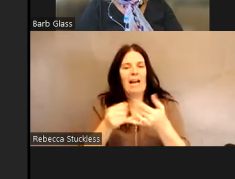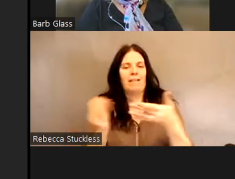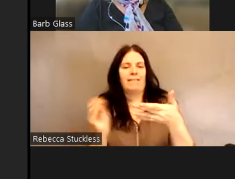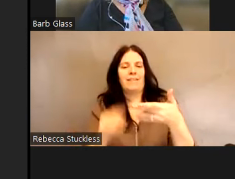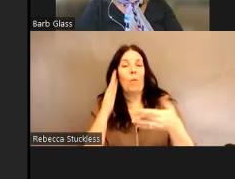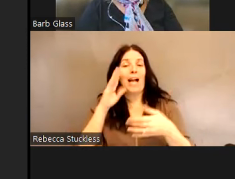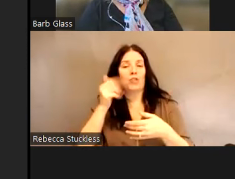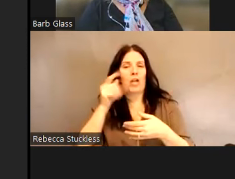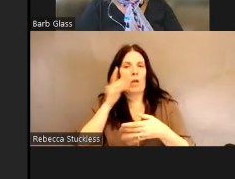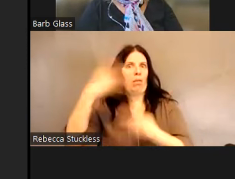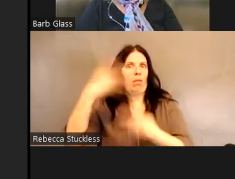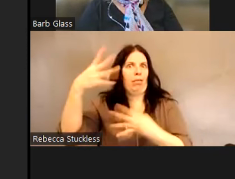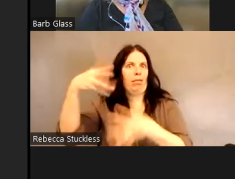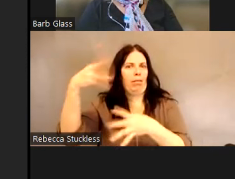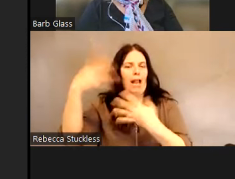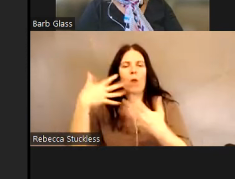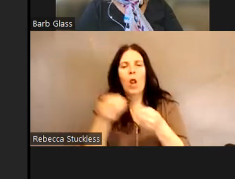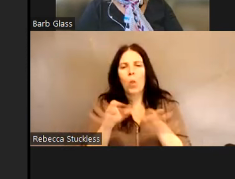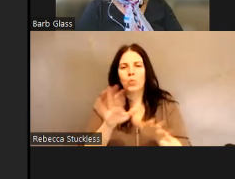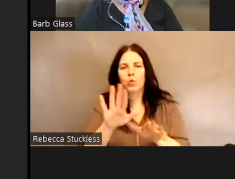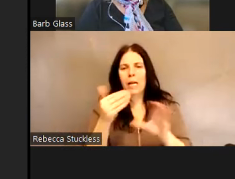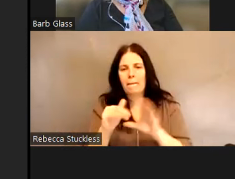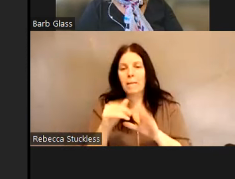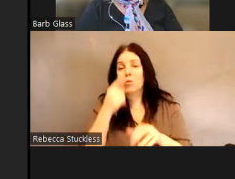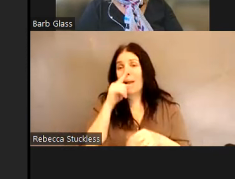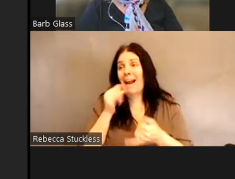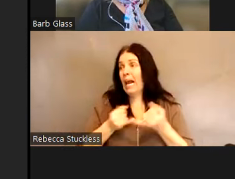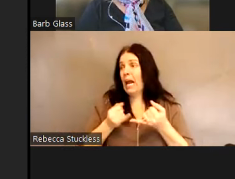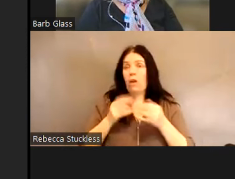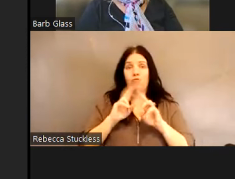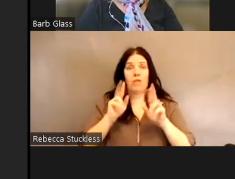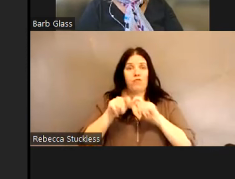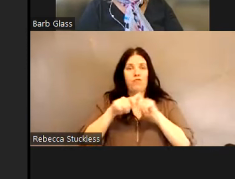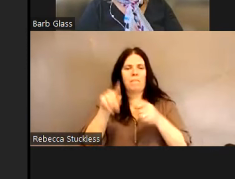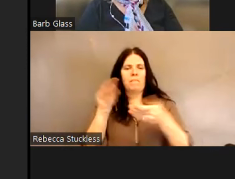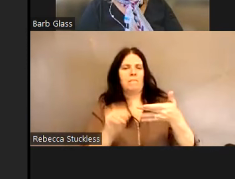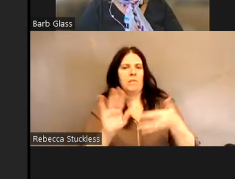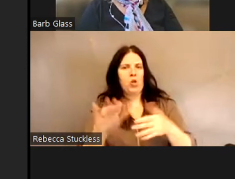chat. So I don't want it to get lost.